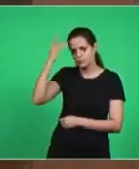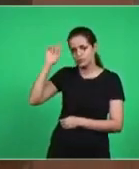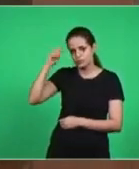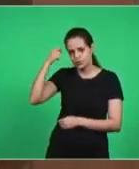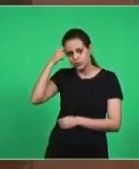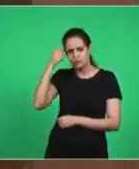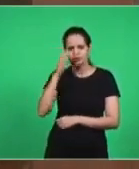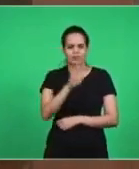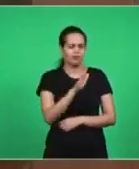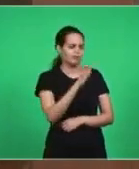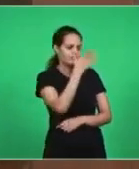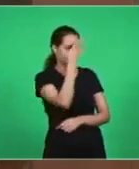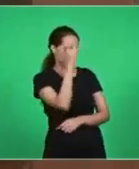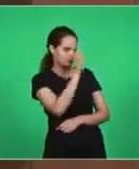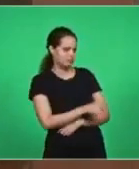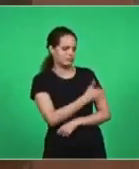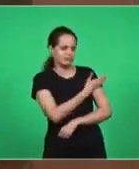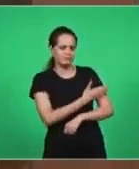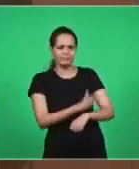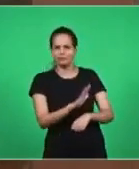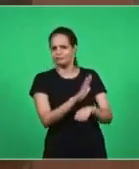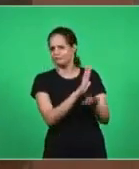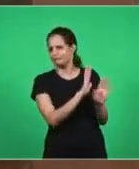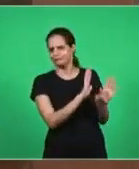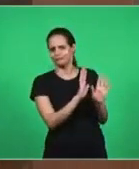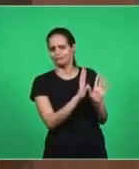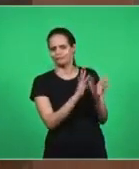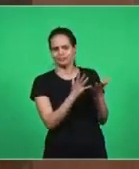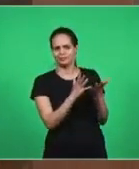African blood, and everyone. We all have here.